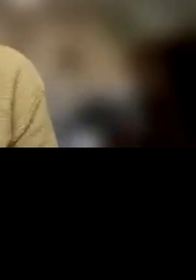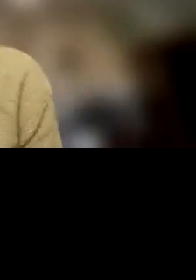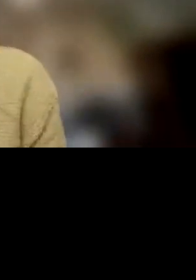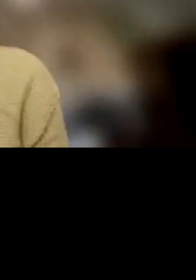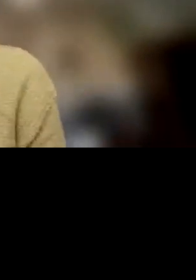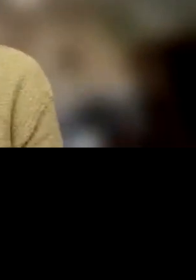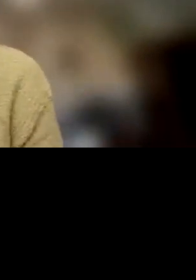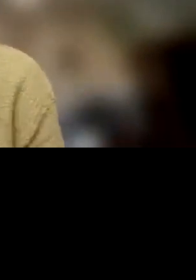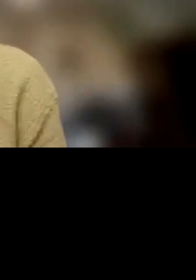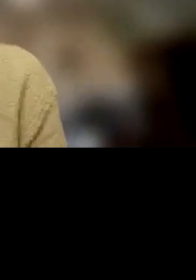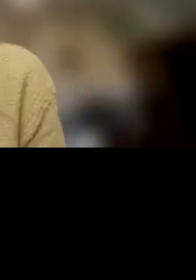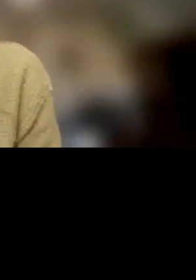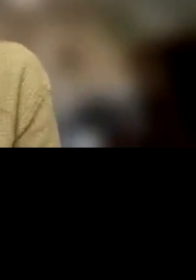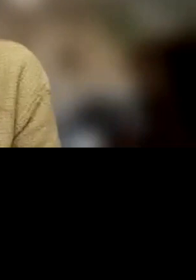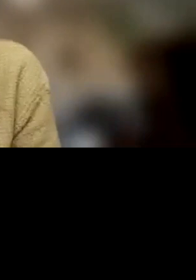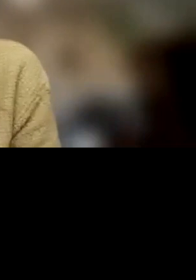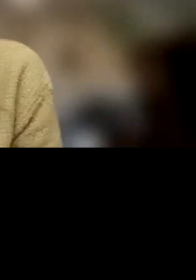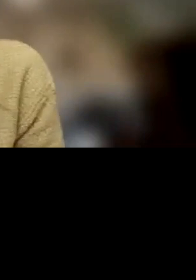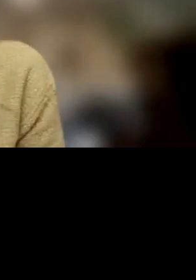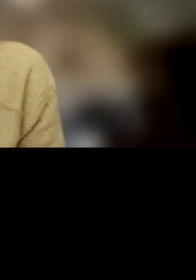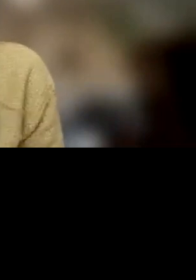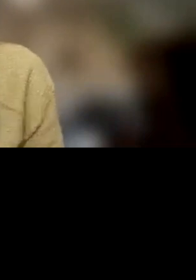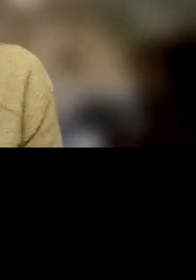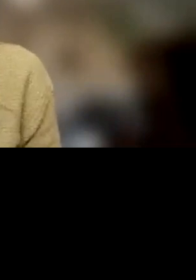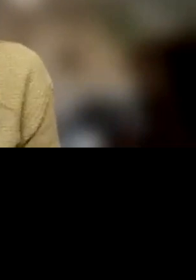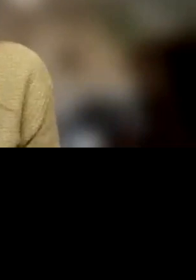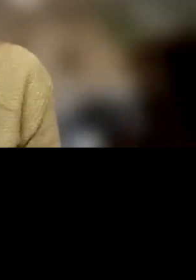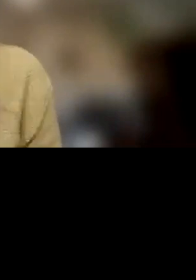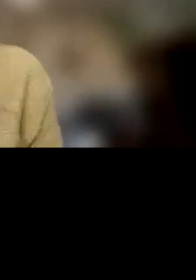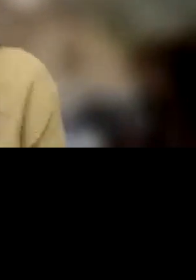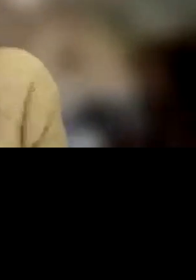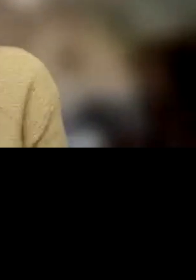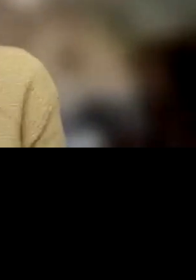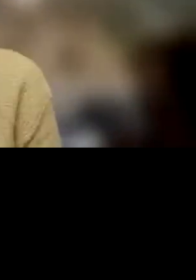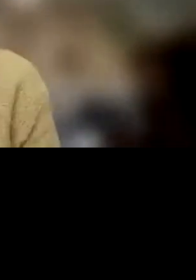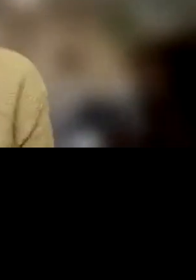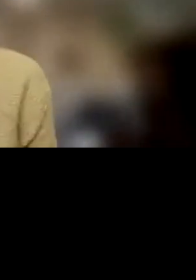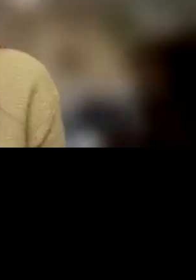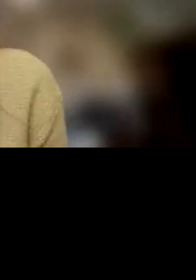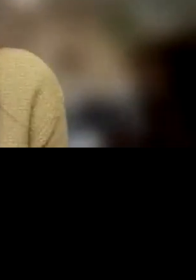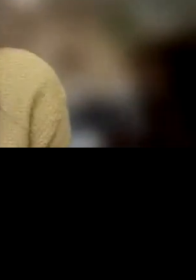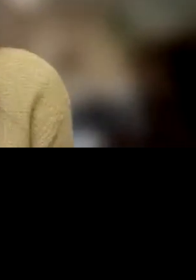attended today and our organization, thank you so much, Melanie, and our ASL interpreters